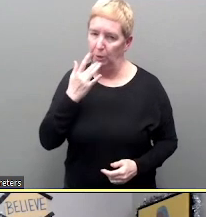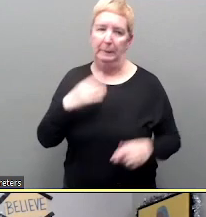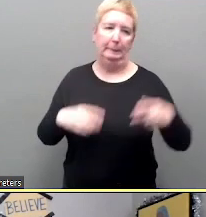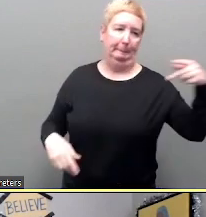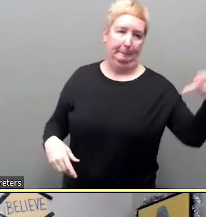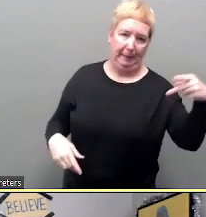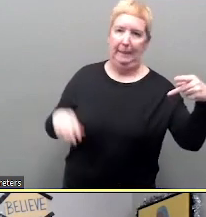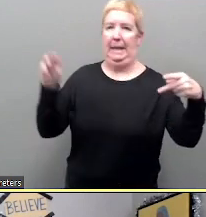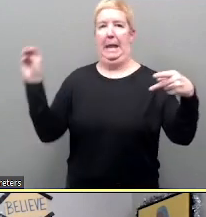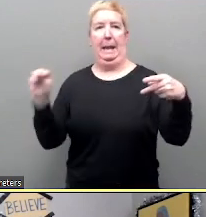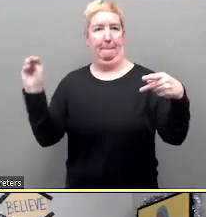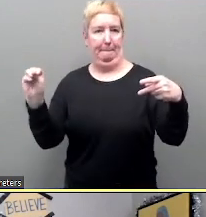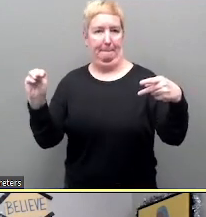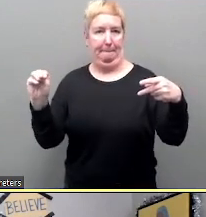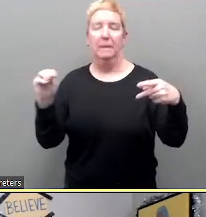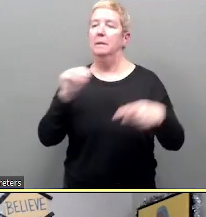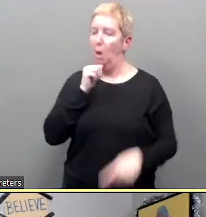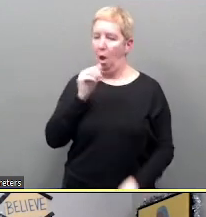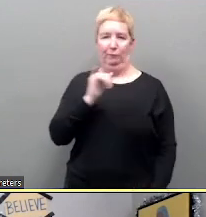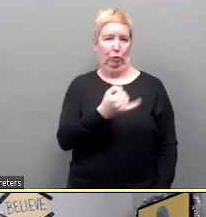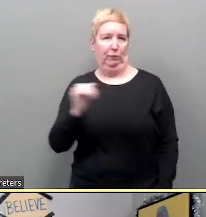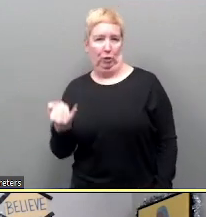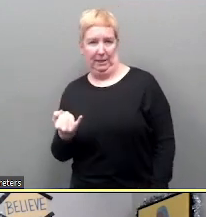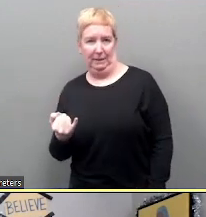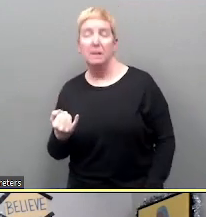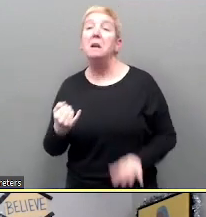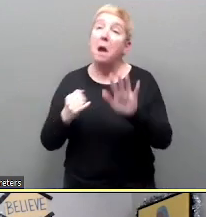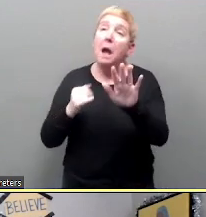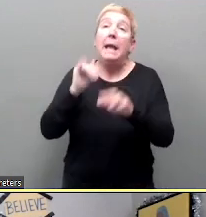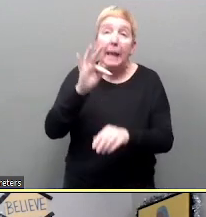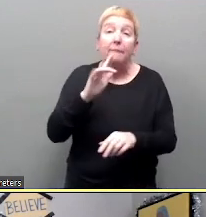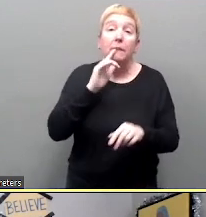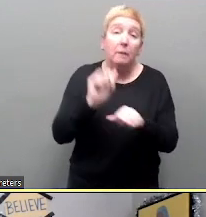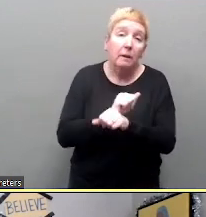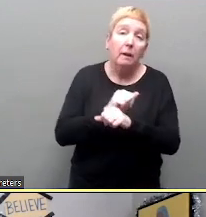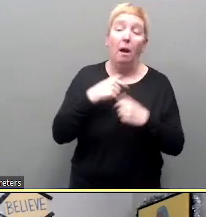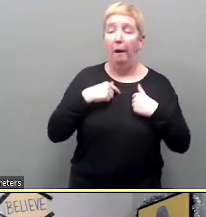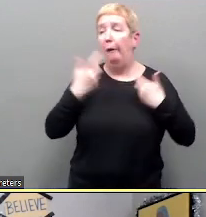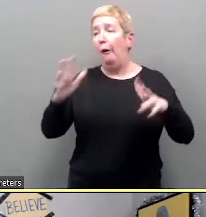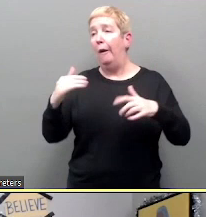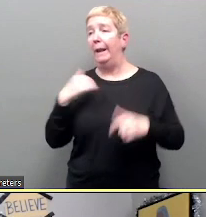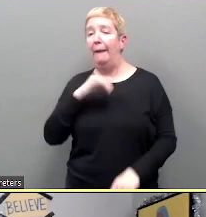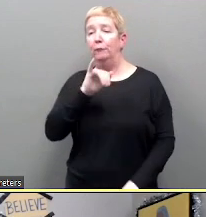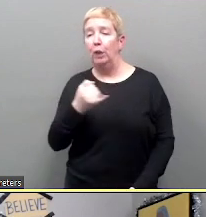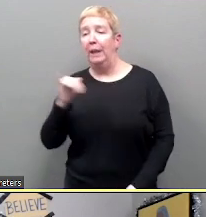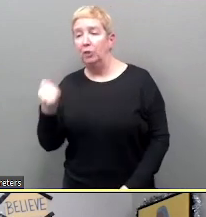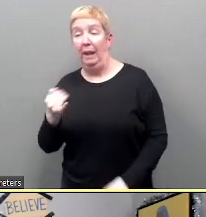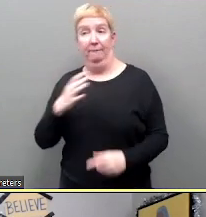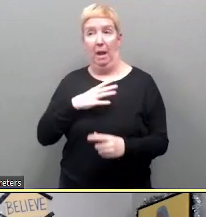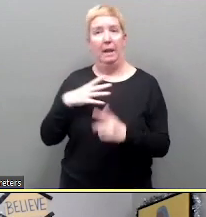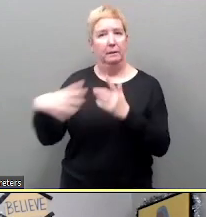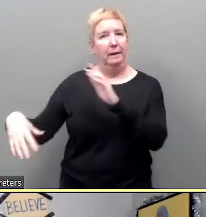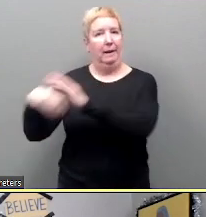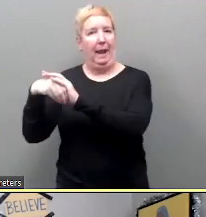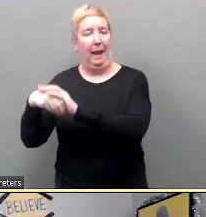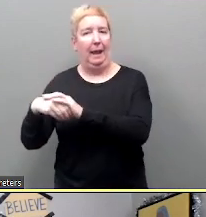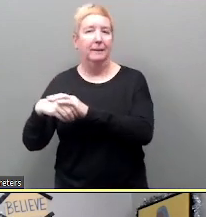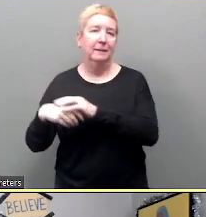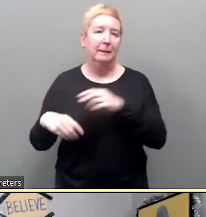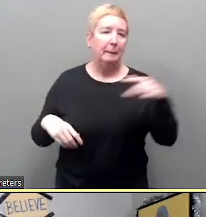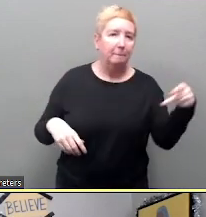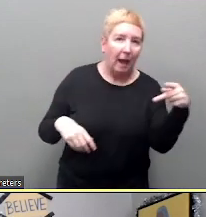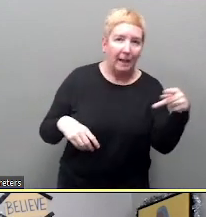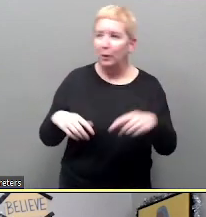most situations. So just remember, if you got J&J, you can also get a Pfizer or Moderna, and vice versa. You can mix and